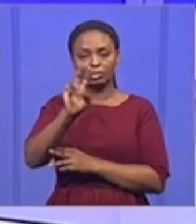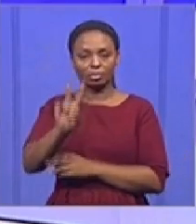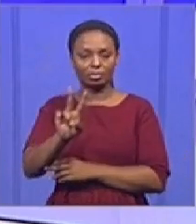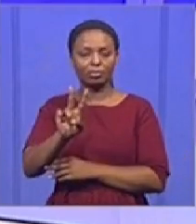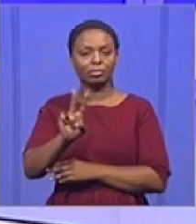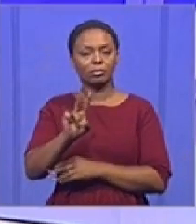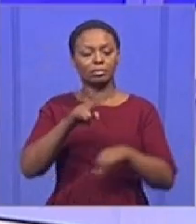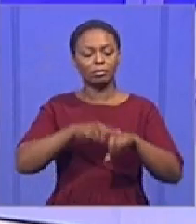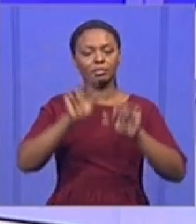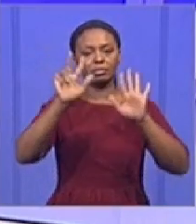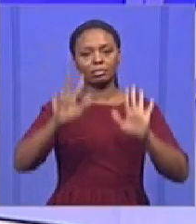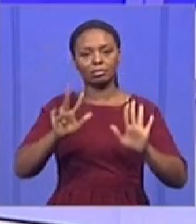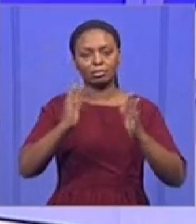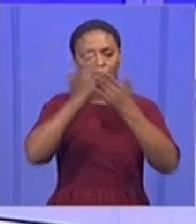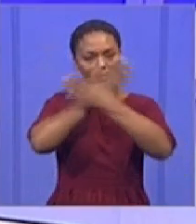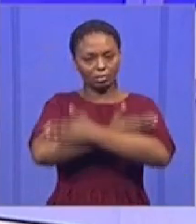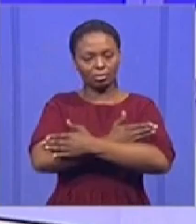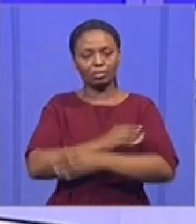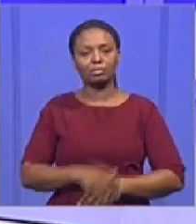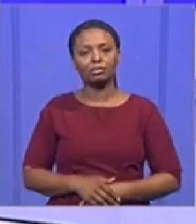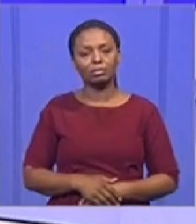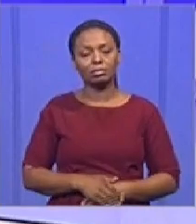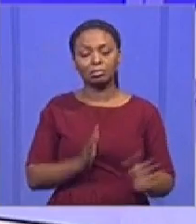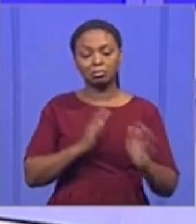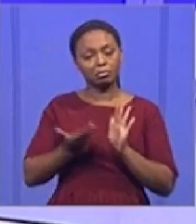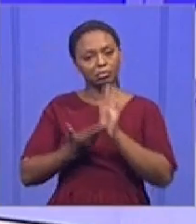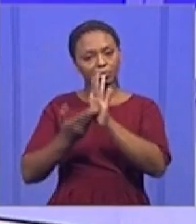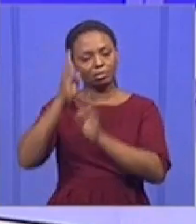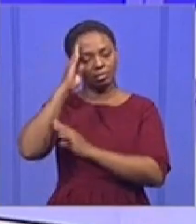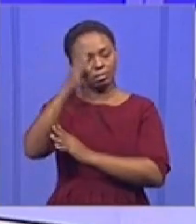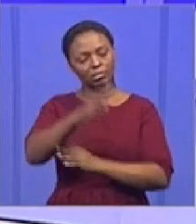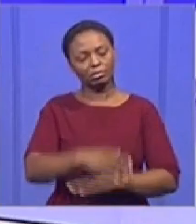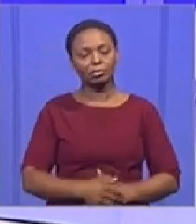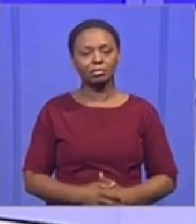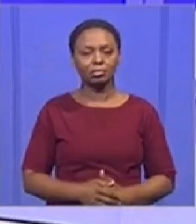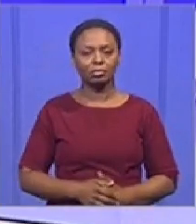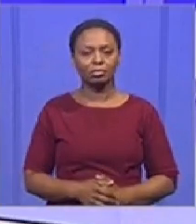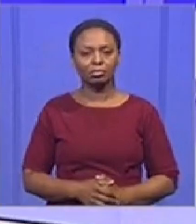borobedi maitsiboa. Maemo a bosa a latela. Salang.